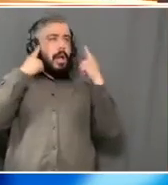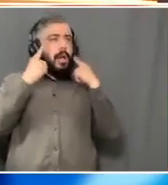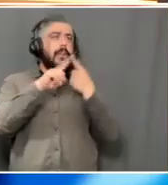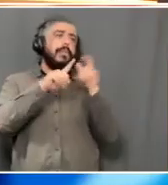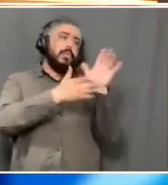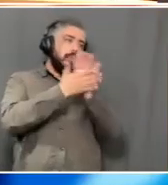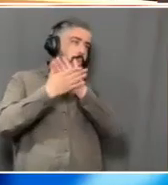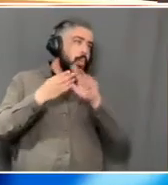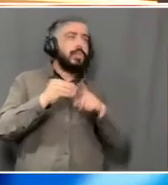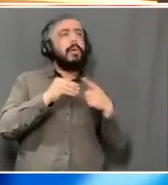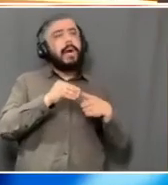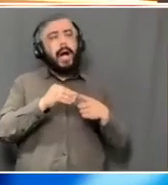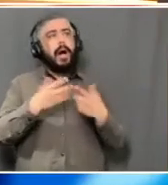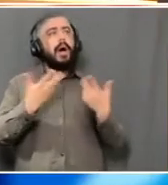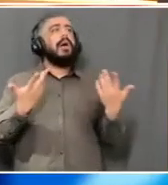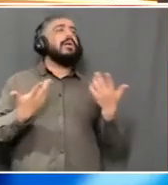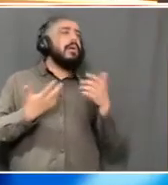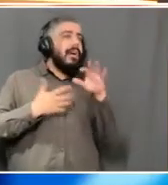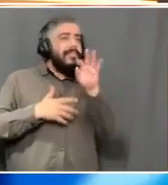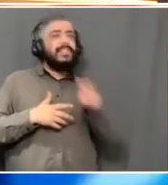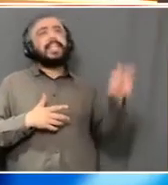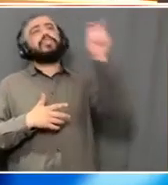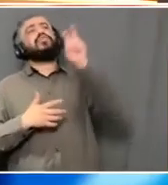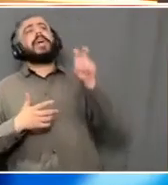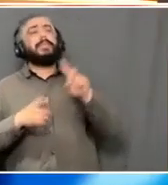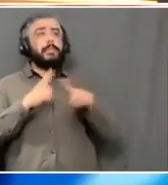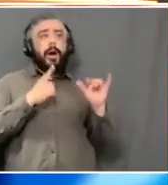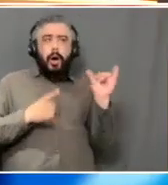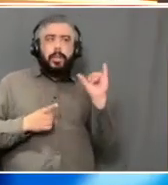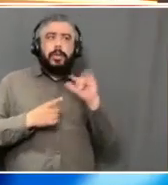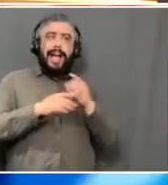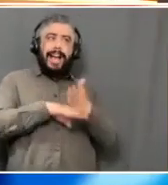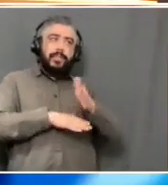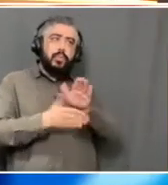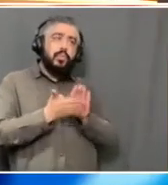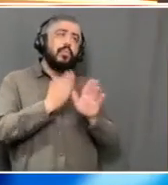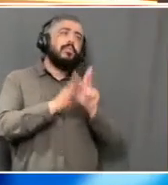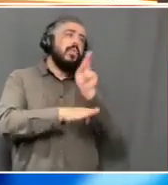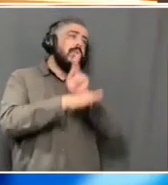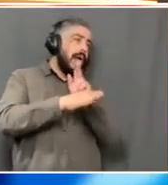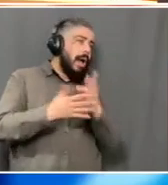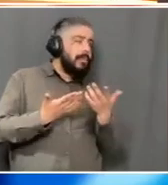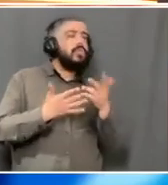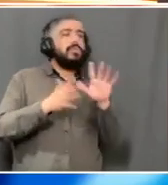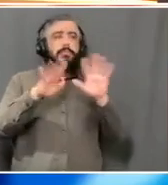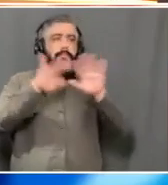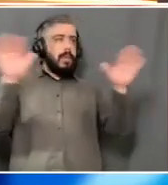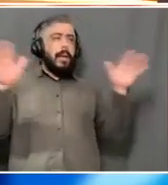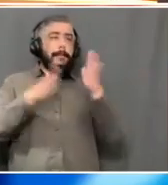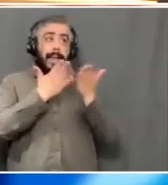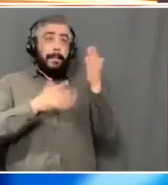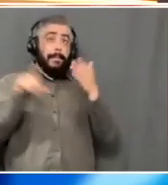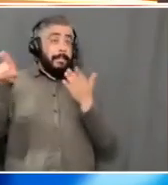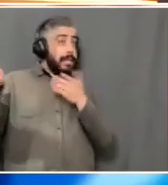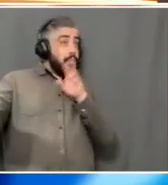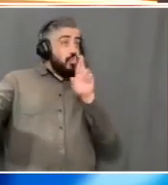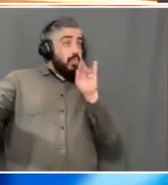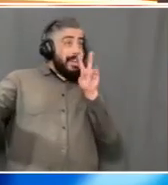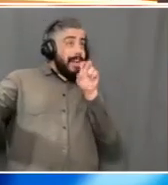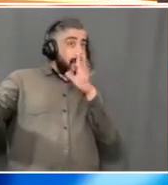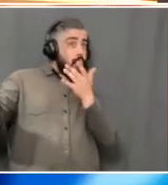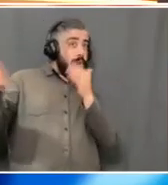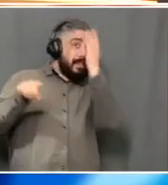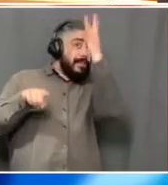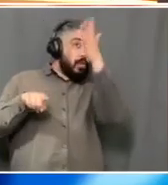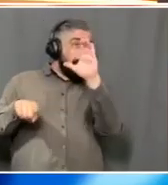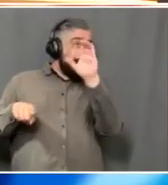to field trips, but also after school programming, and so and maybe Dr. Rivas would be open to a future COW specifically